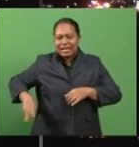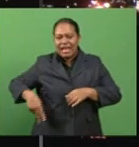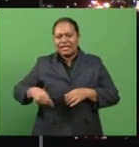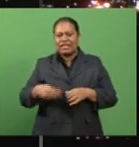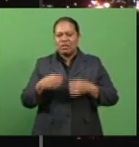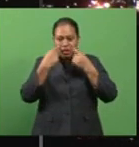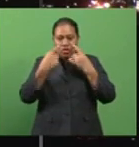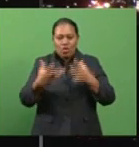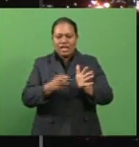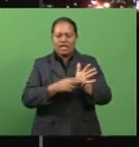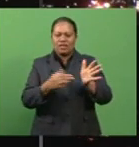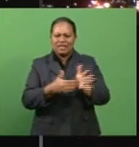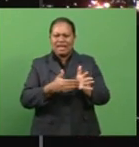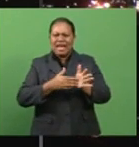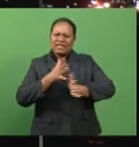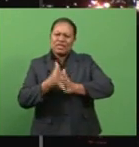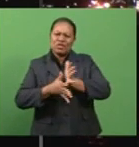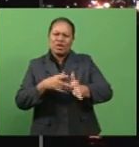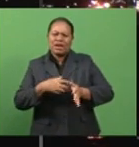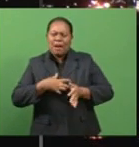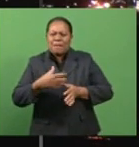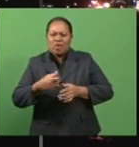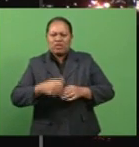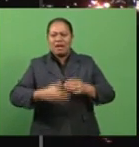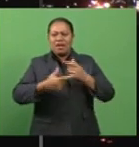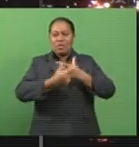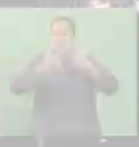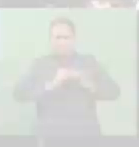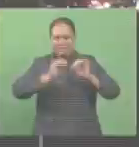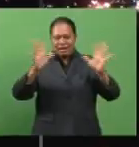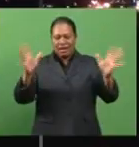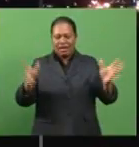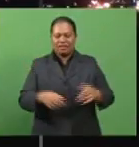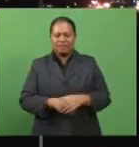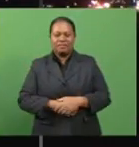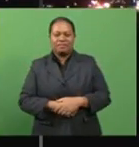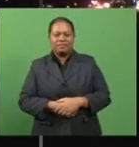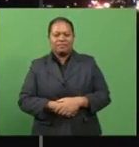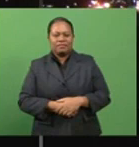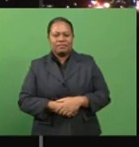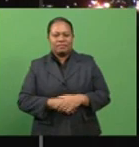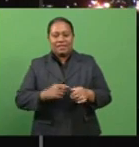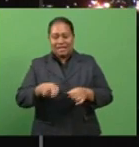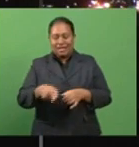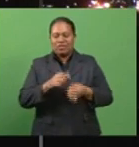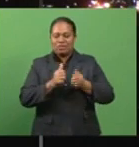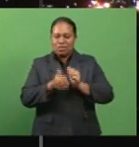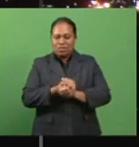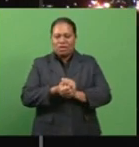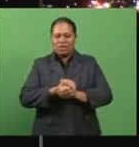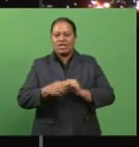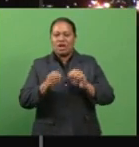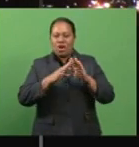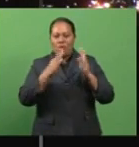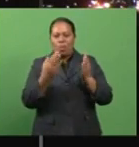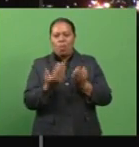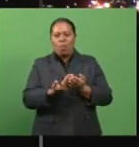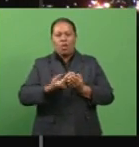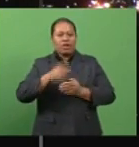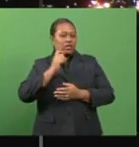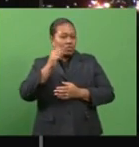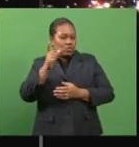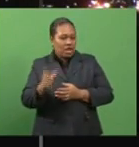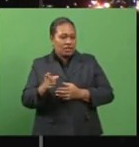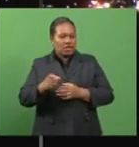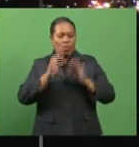about the legacy of one of the greatest basketball players in history. That's it from sports. Coming up in the world of the weird and the